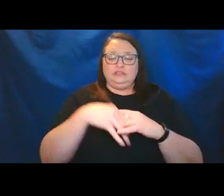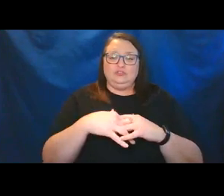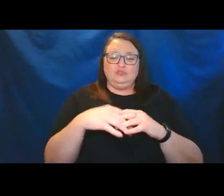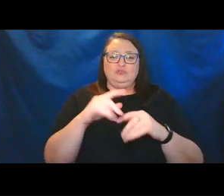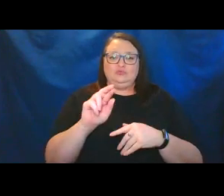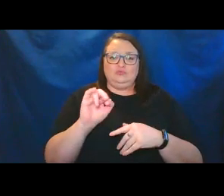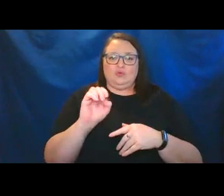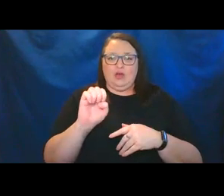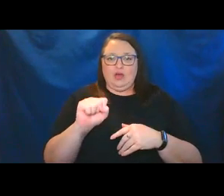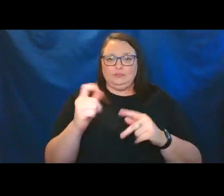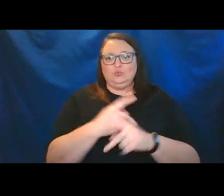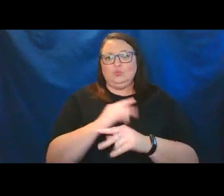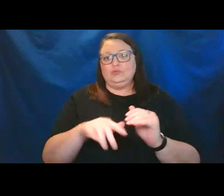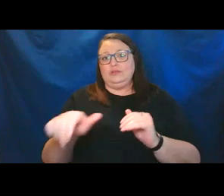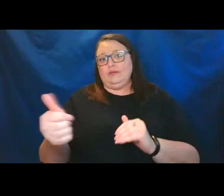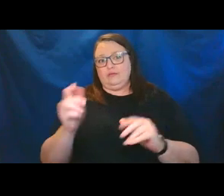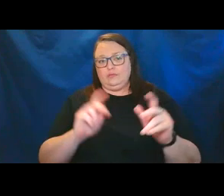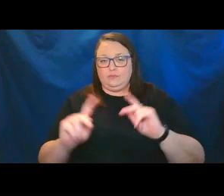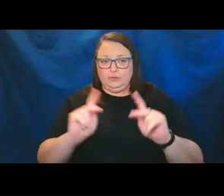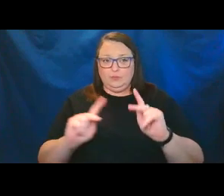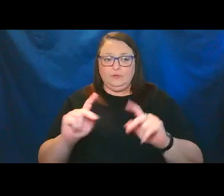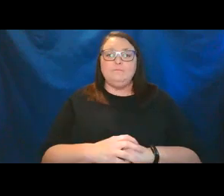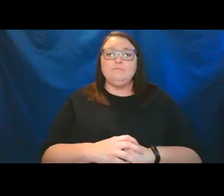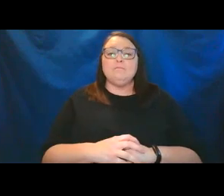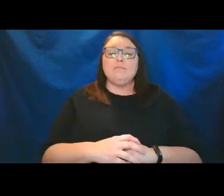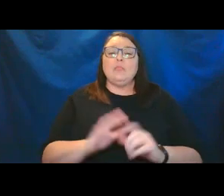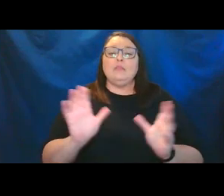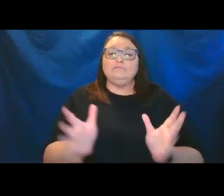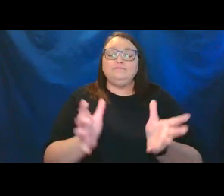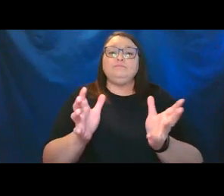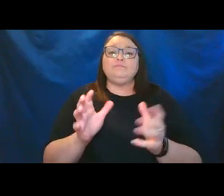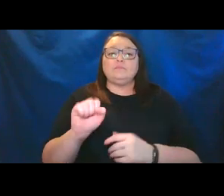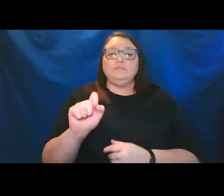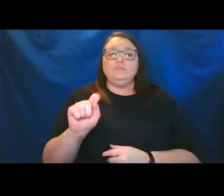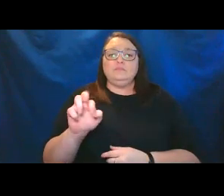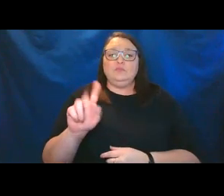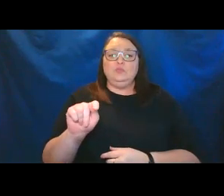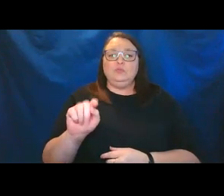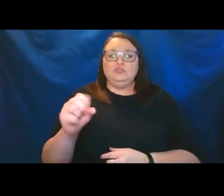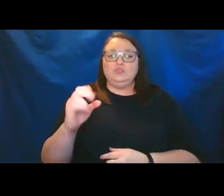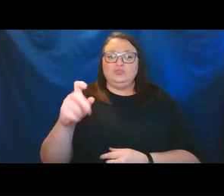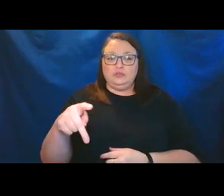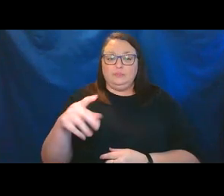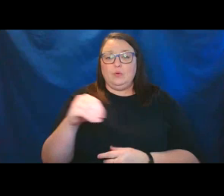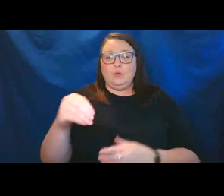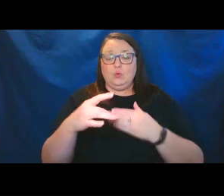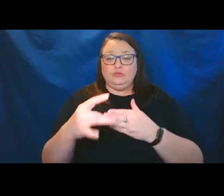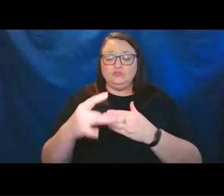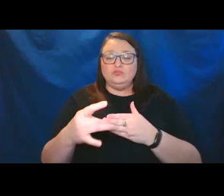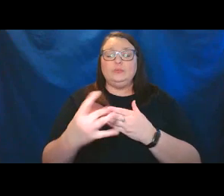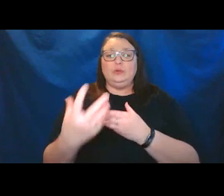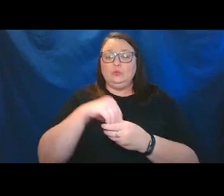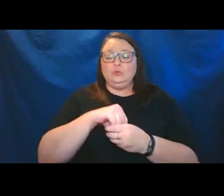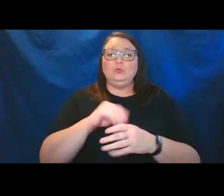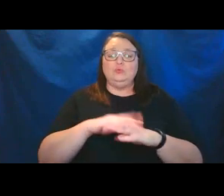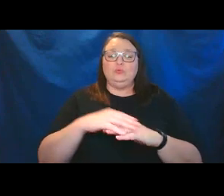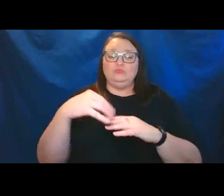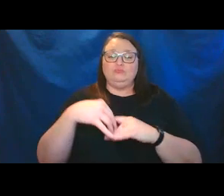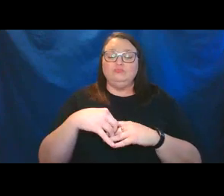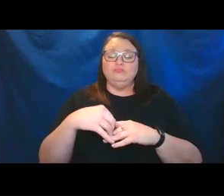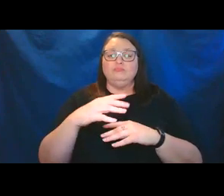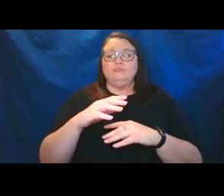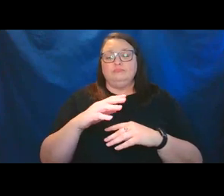Initiative champions tribal leadership and co-stewardship, prioritizing the integration of tribal knowledge systems and community values into climate